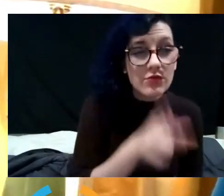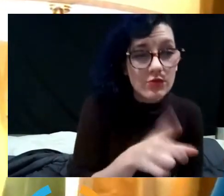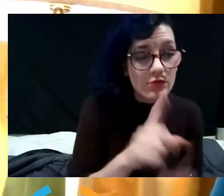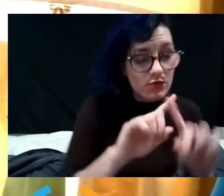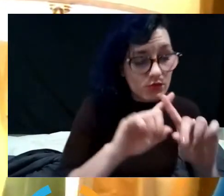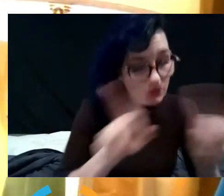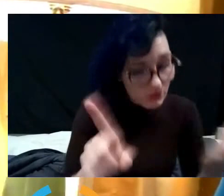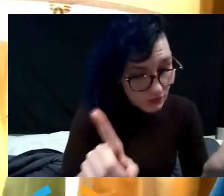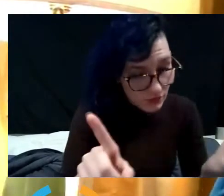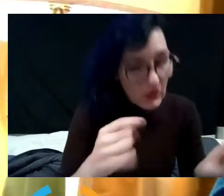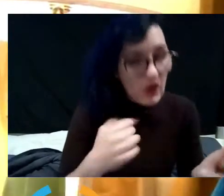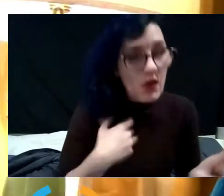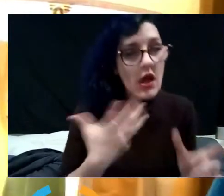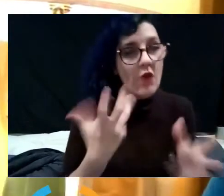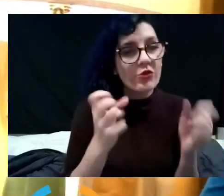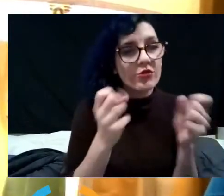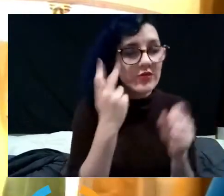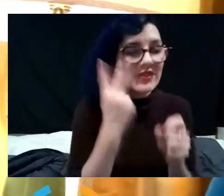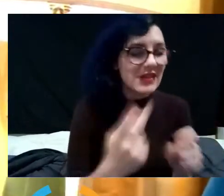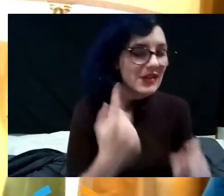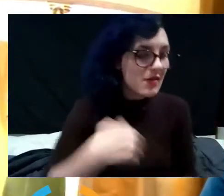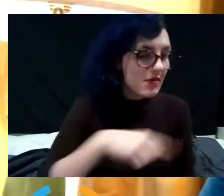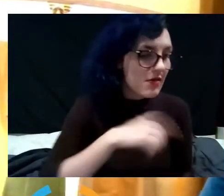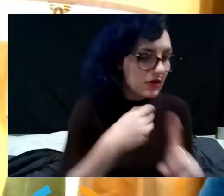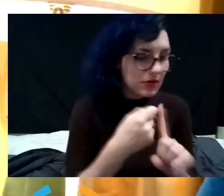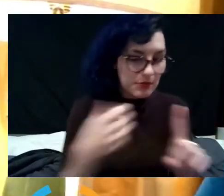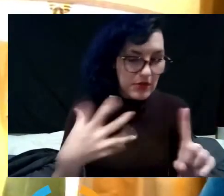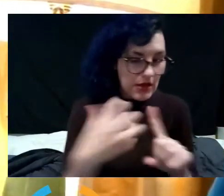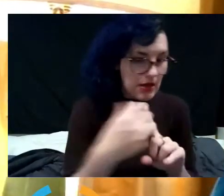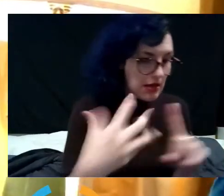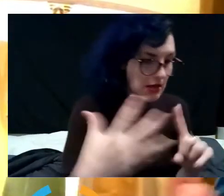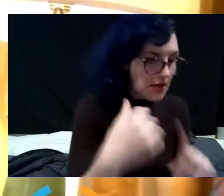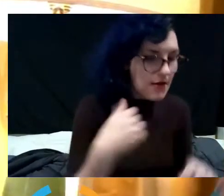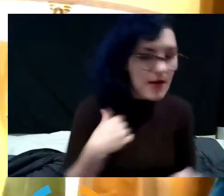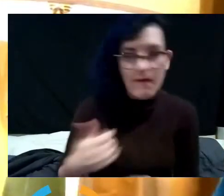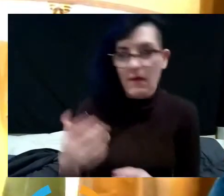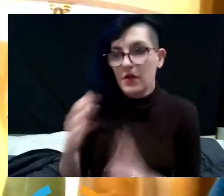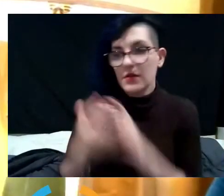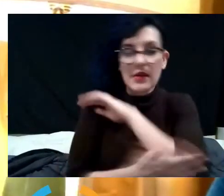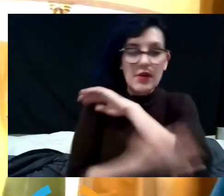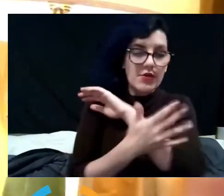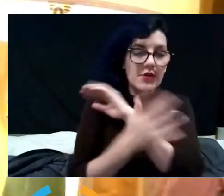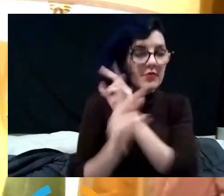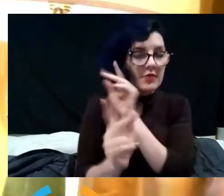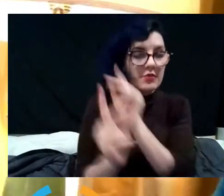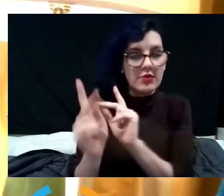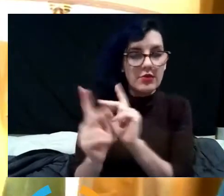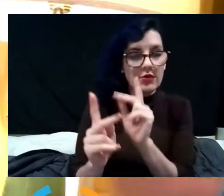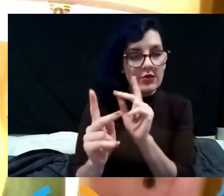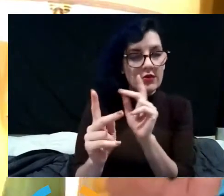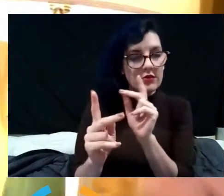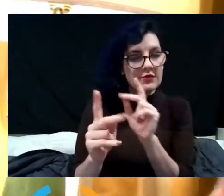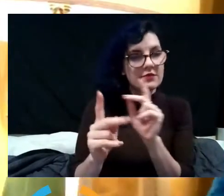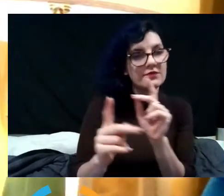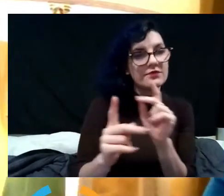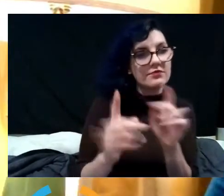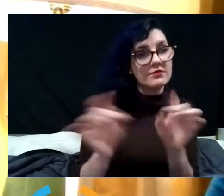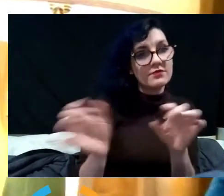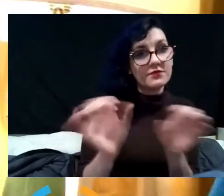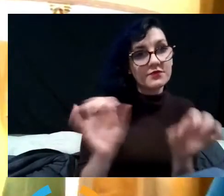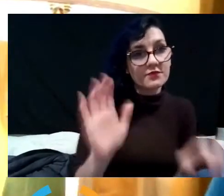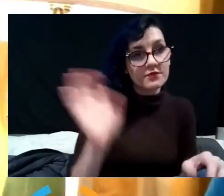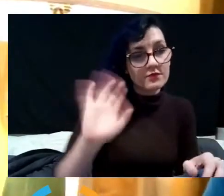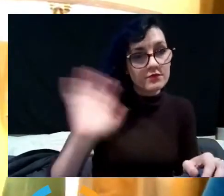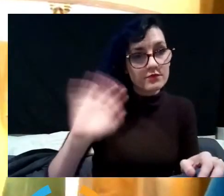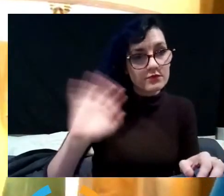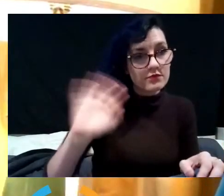these opportunities and fund having county people man, like what we used to. We were in schools or city